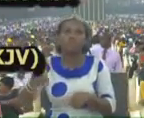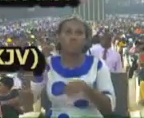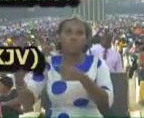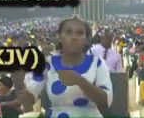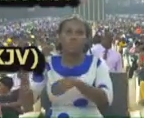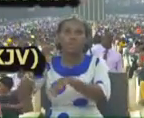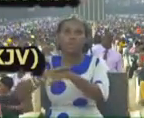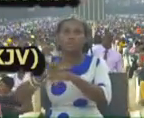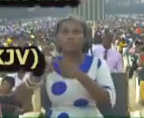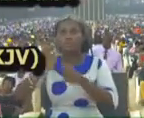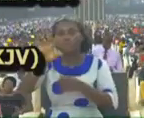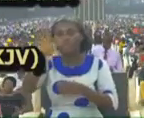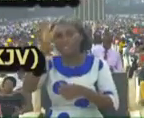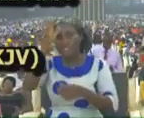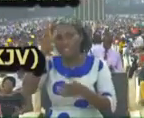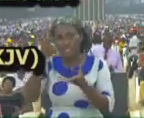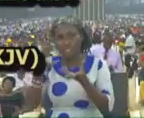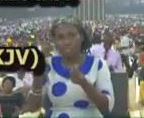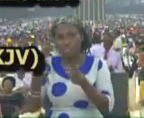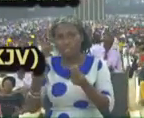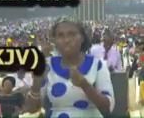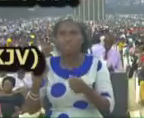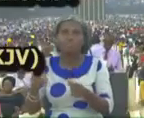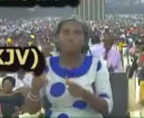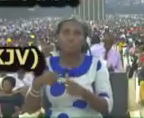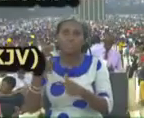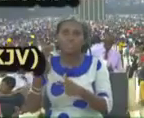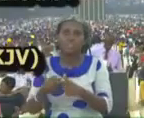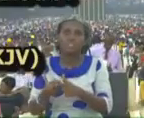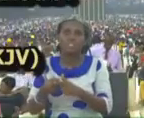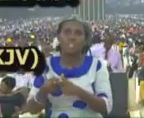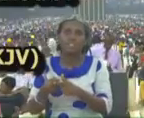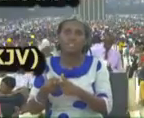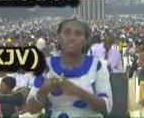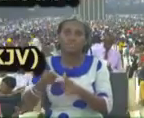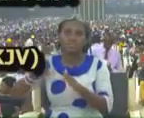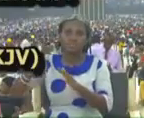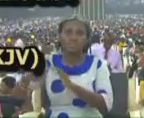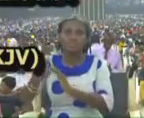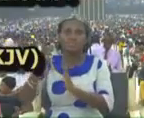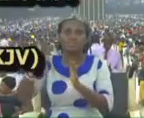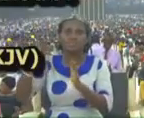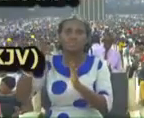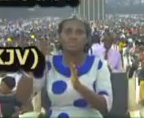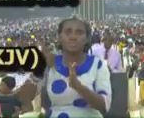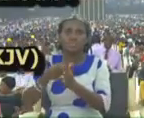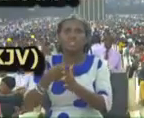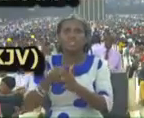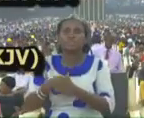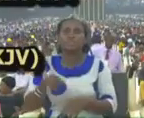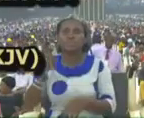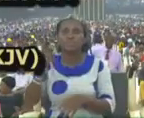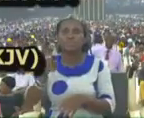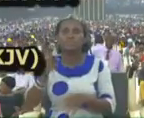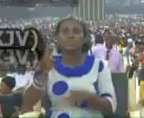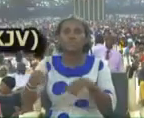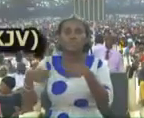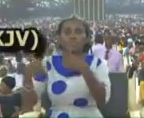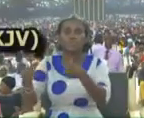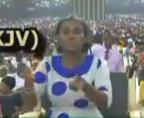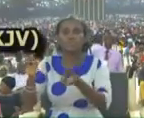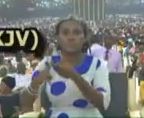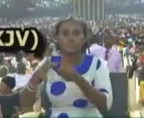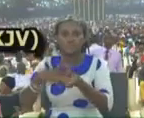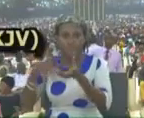father's bed, then defilest thou it, he went up to my couch.